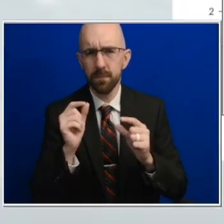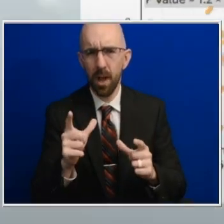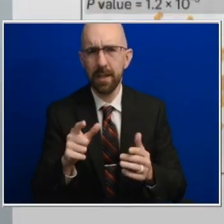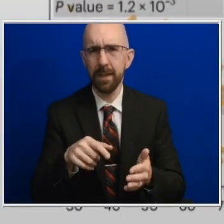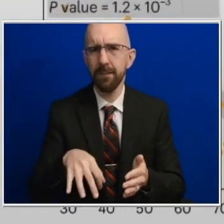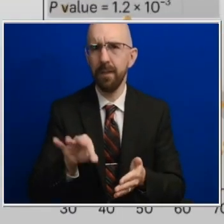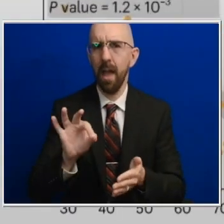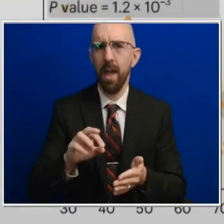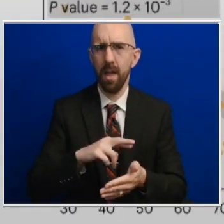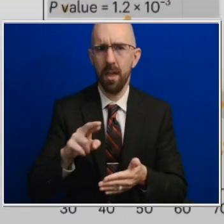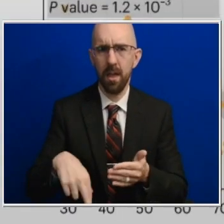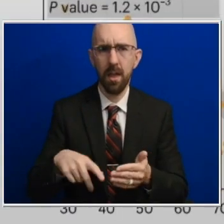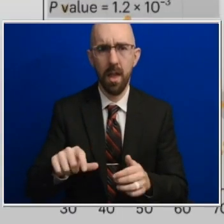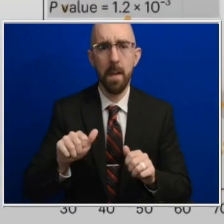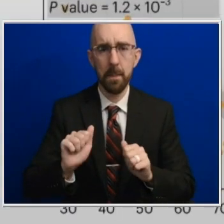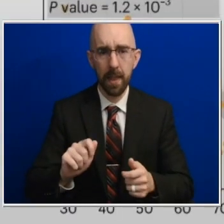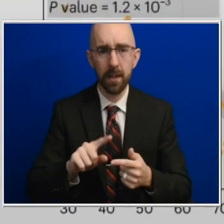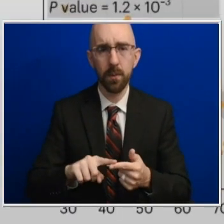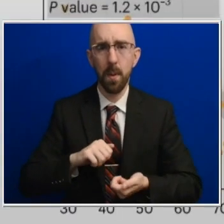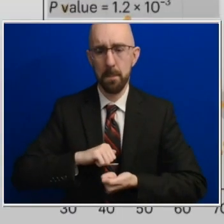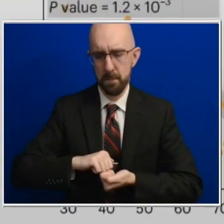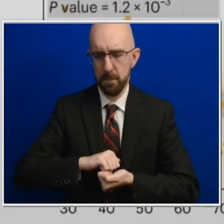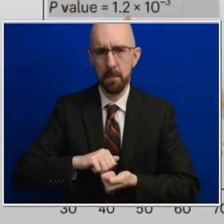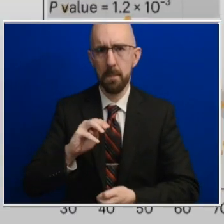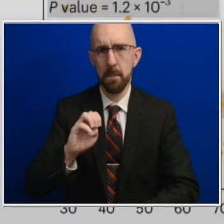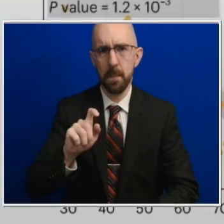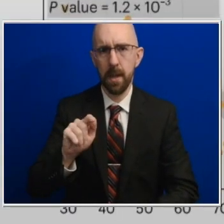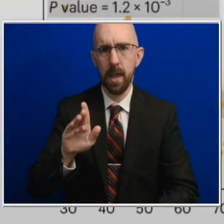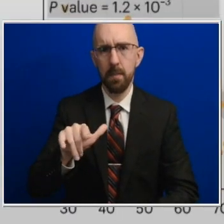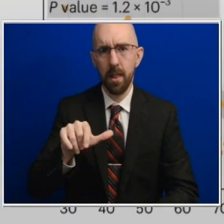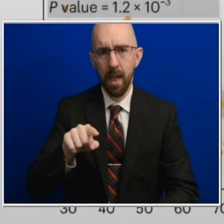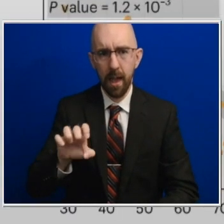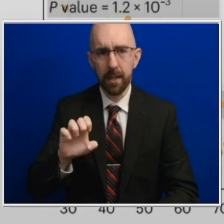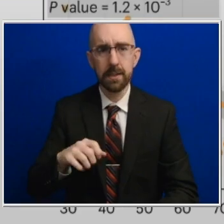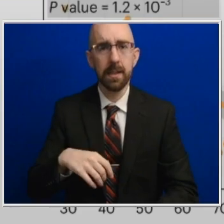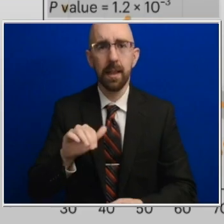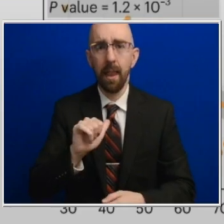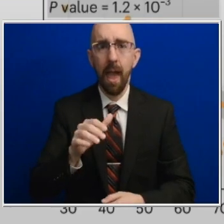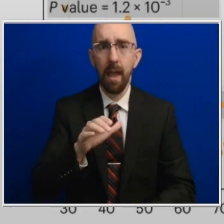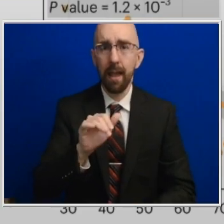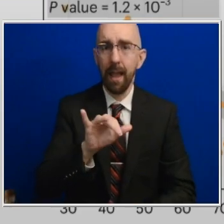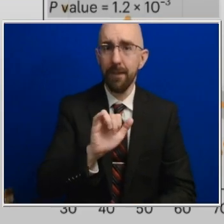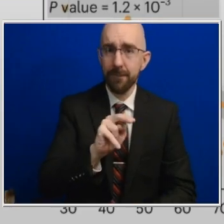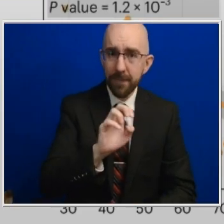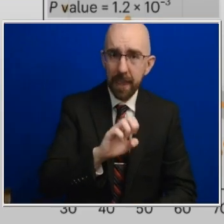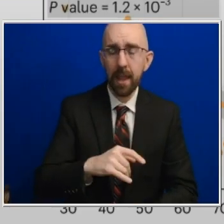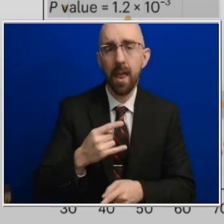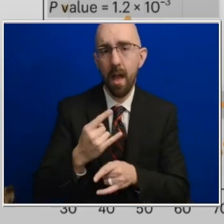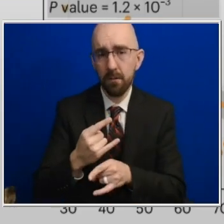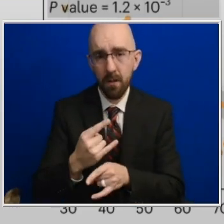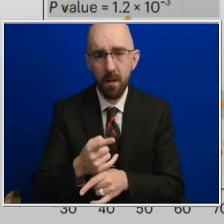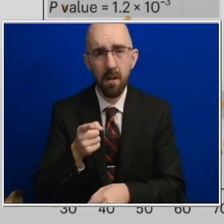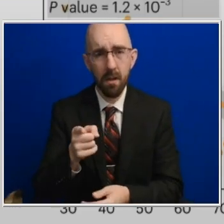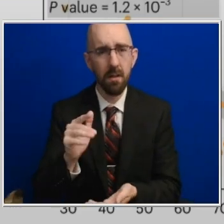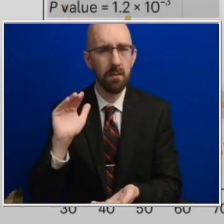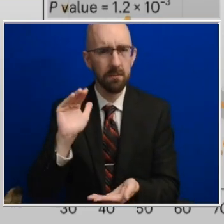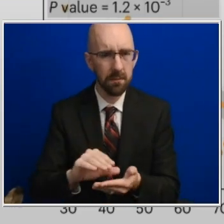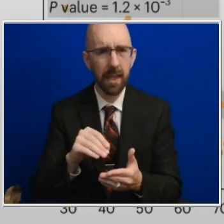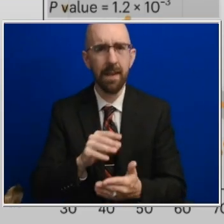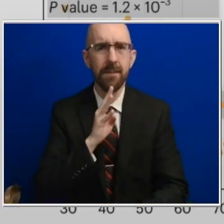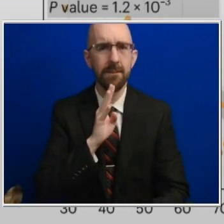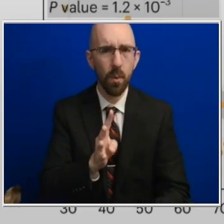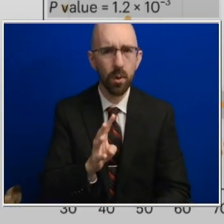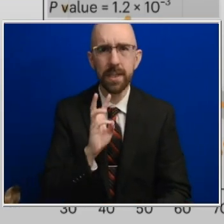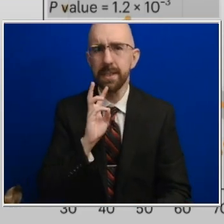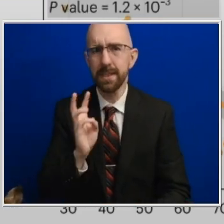our ability to metabolize things like caffeine or alcohol changes sharply in our 40s and in our 60s. I'm going to tell you, this is really, really, really,